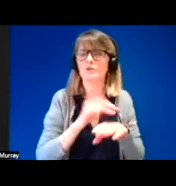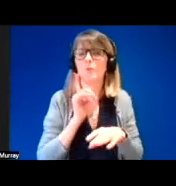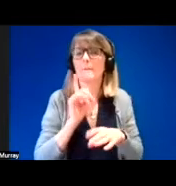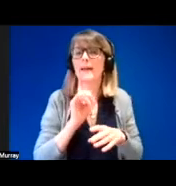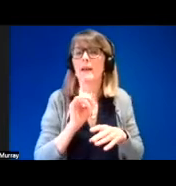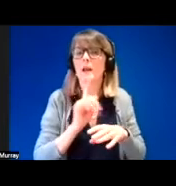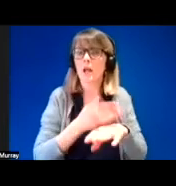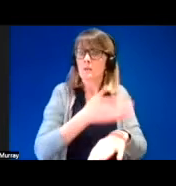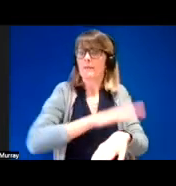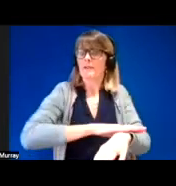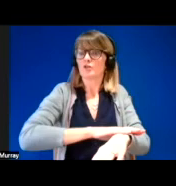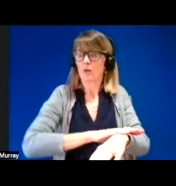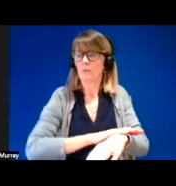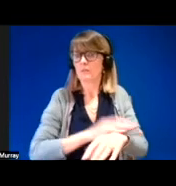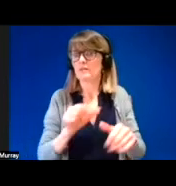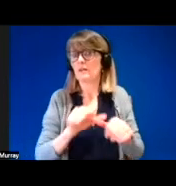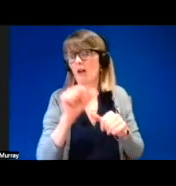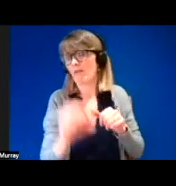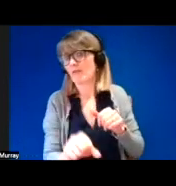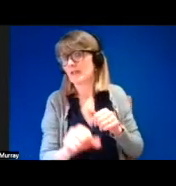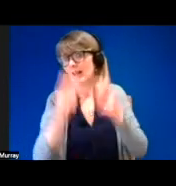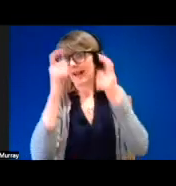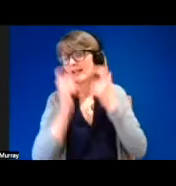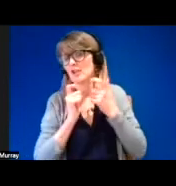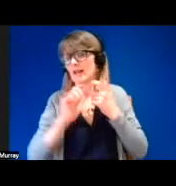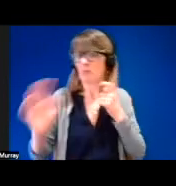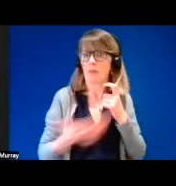after the legislation had been passed in synod a year earlier.